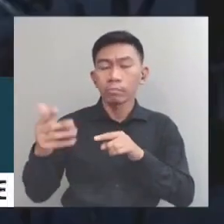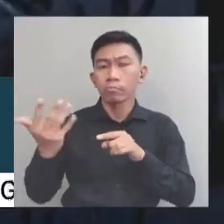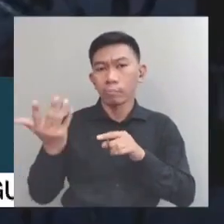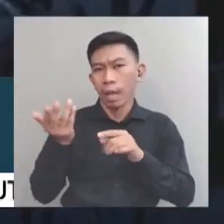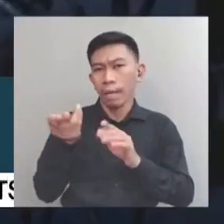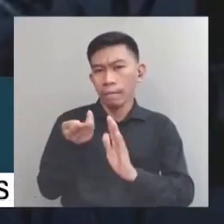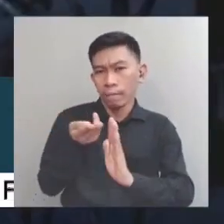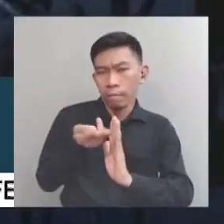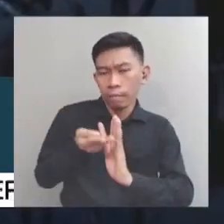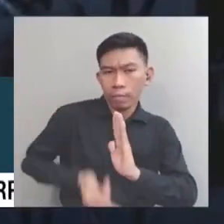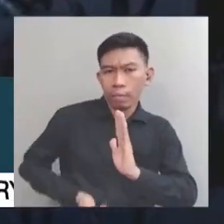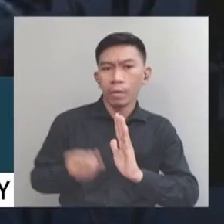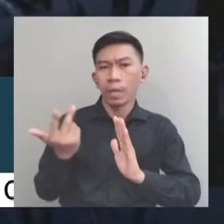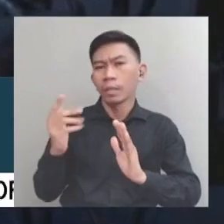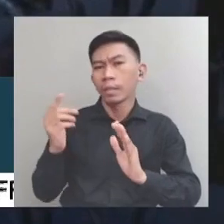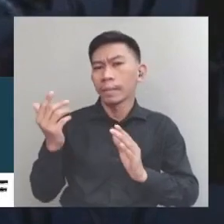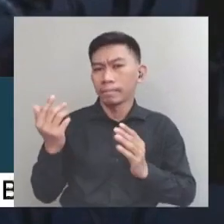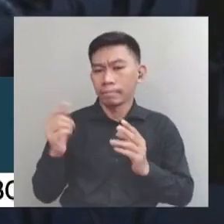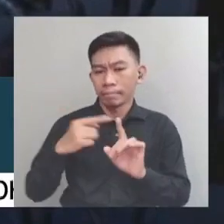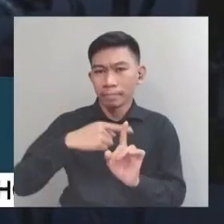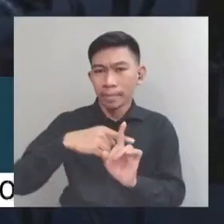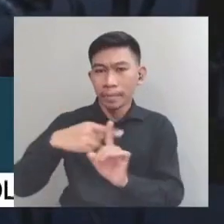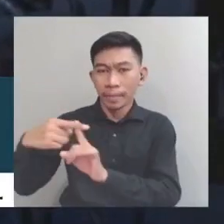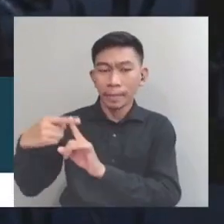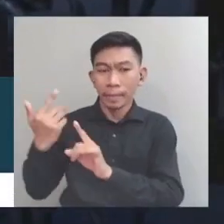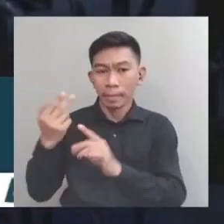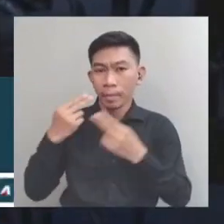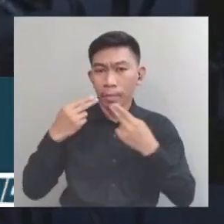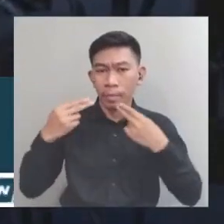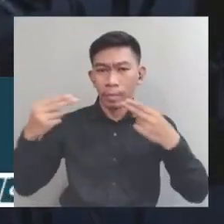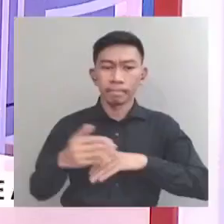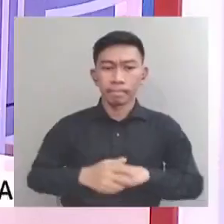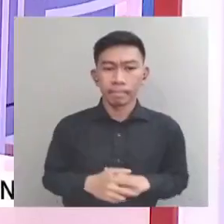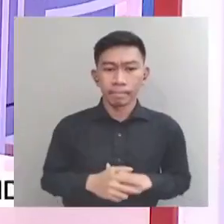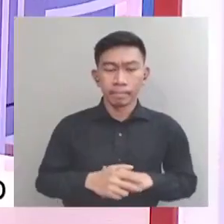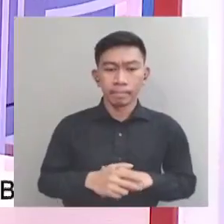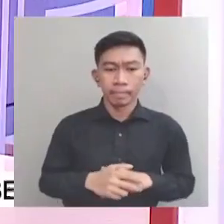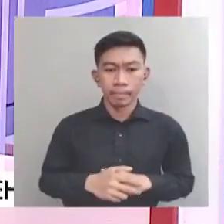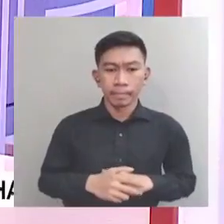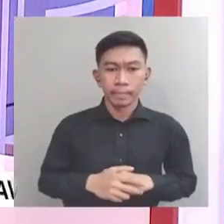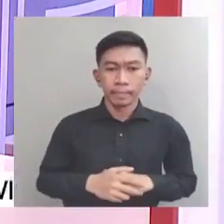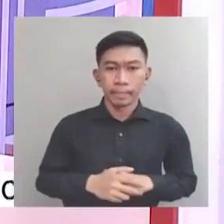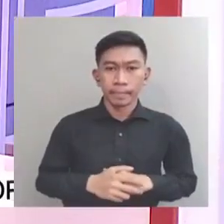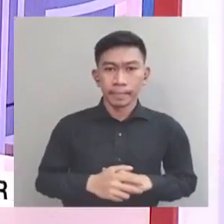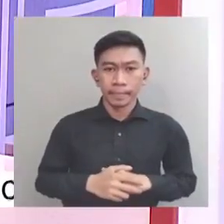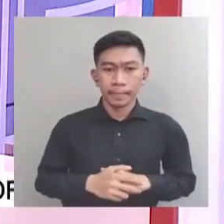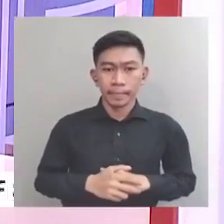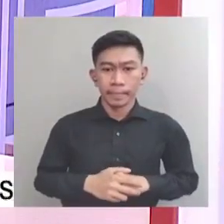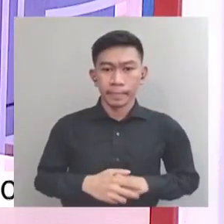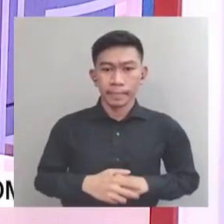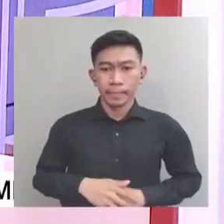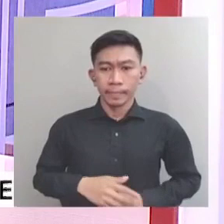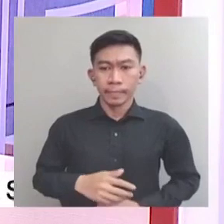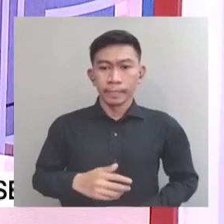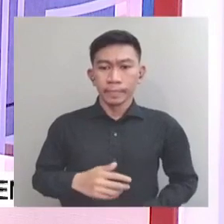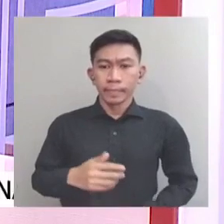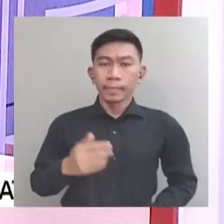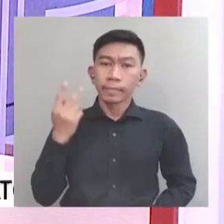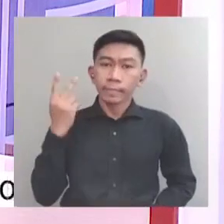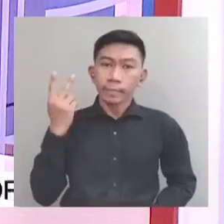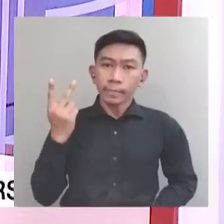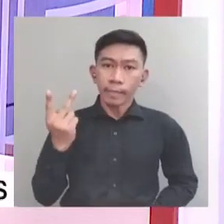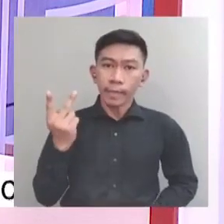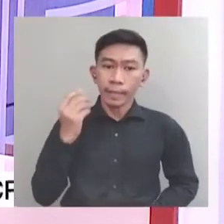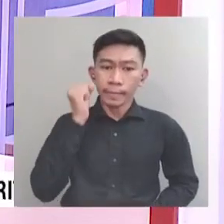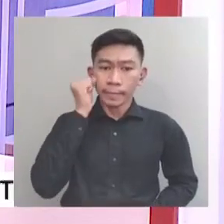away on June 12th, Independence Day, at the age of 88. Well, two former senators issue calls for a return of decorum